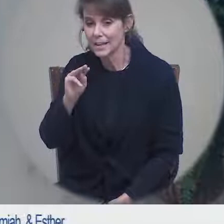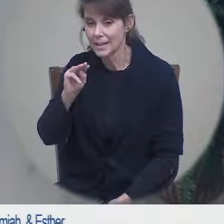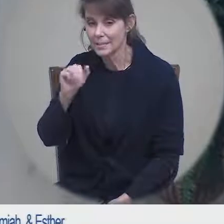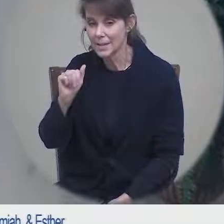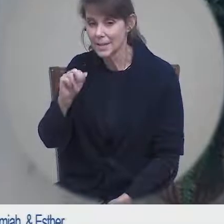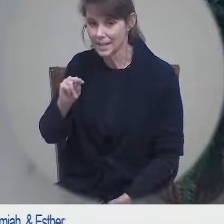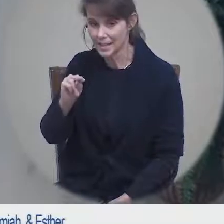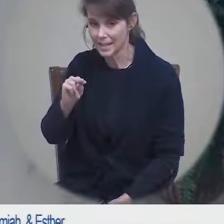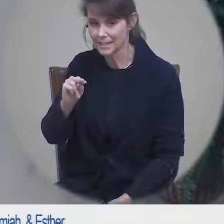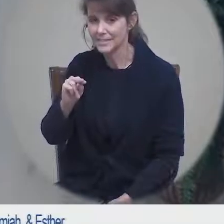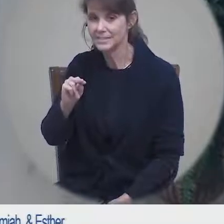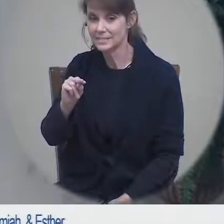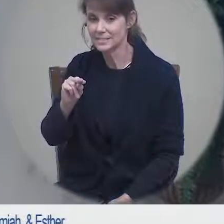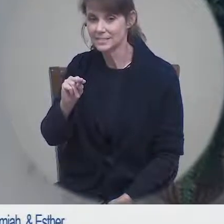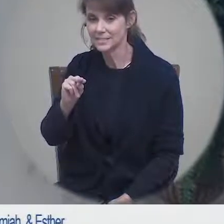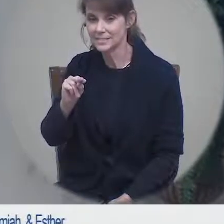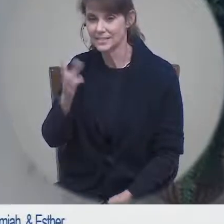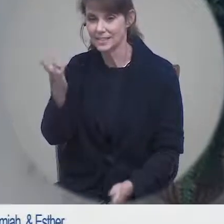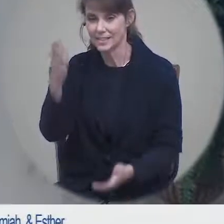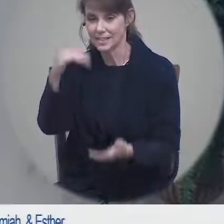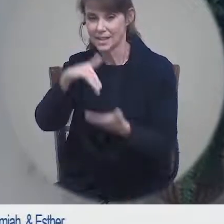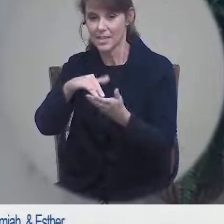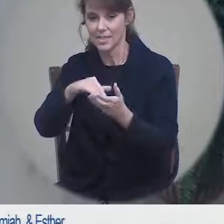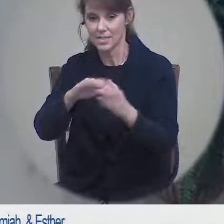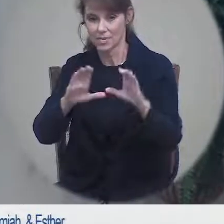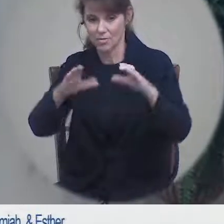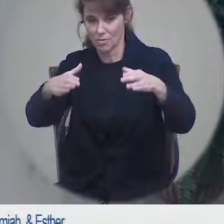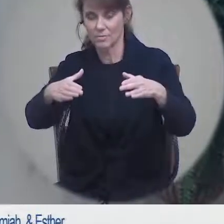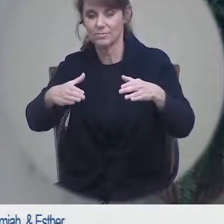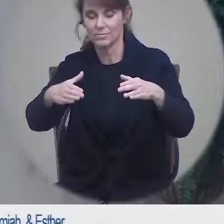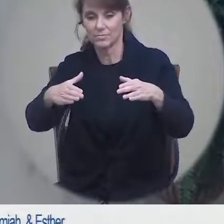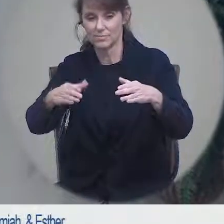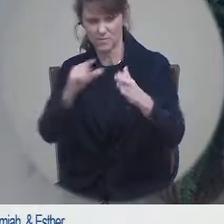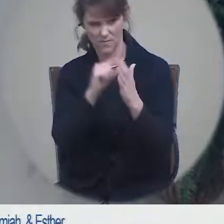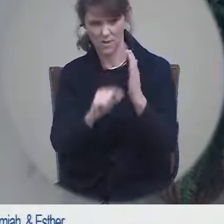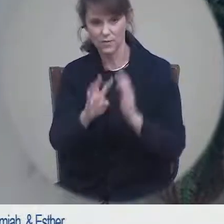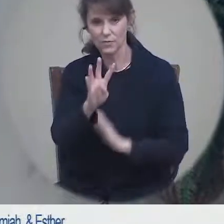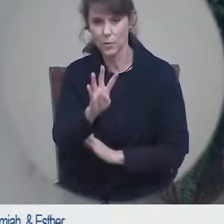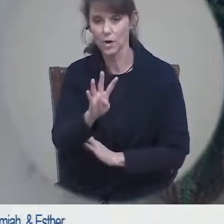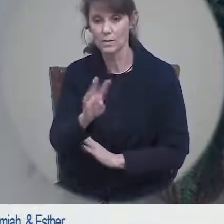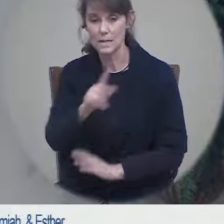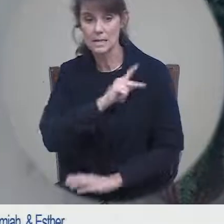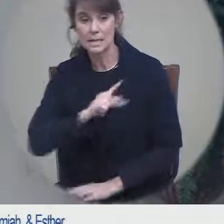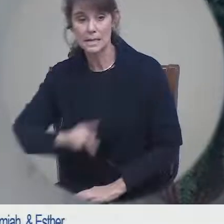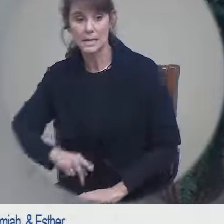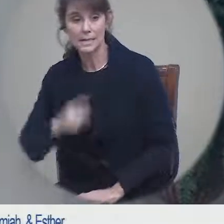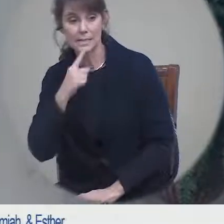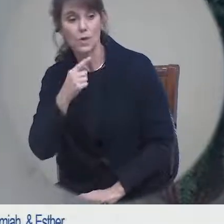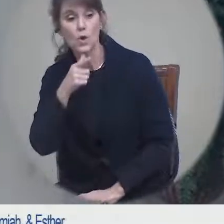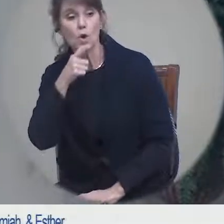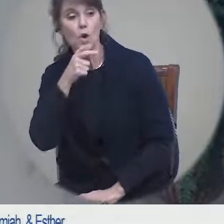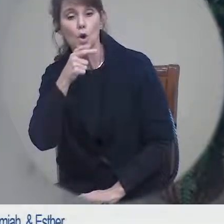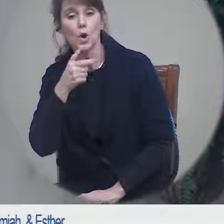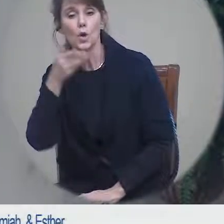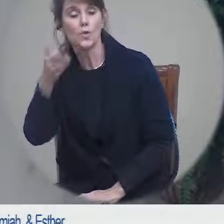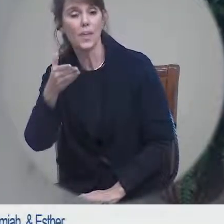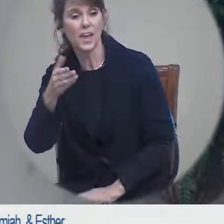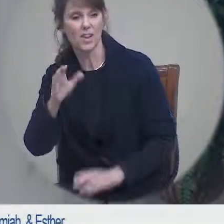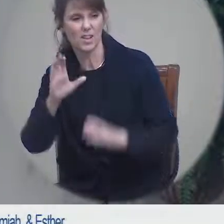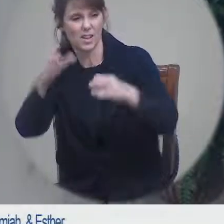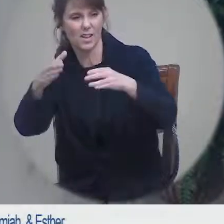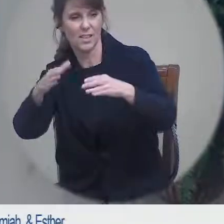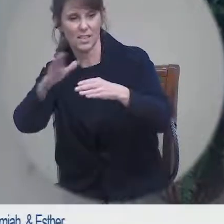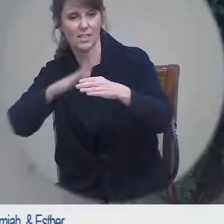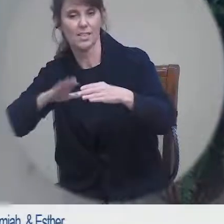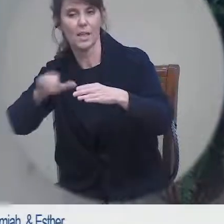went forth. If you'll notice and pick up the reading, he says in verse 4, so the king said, who's in the court? Now Haman had